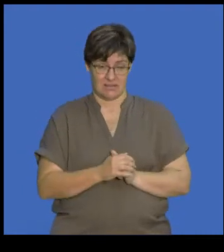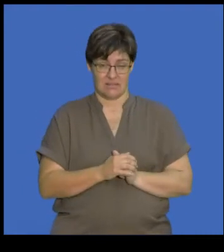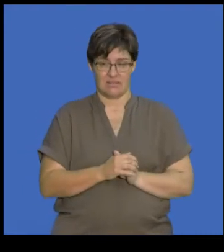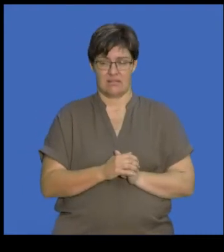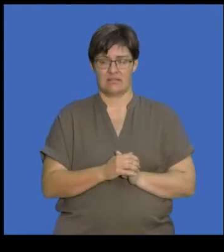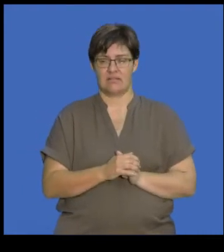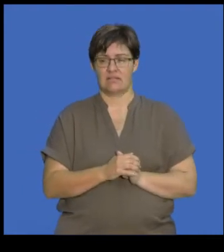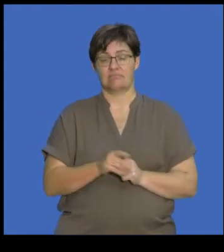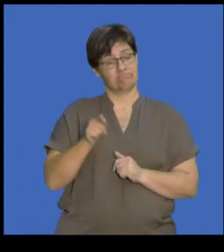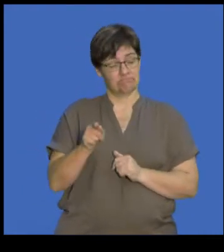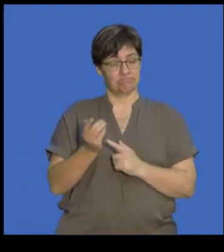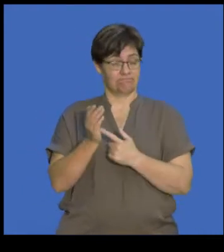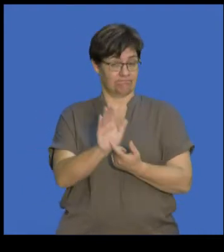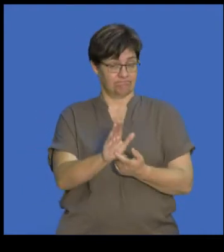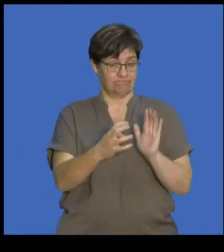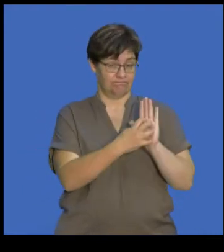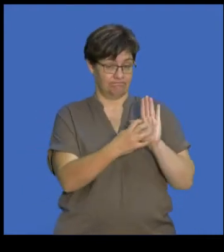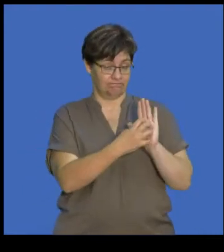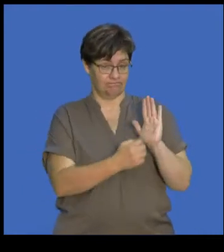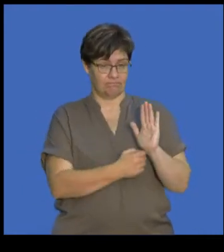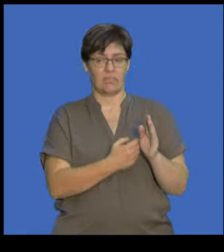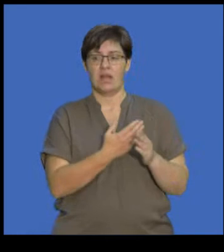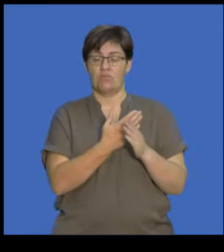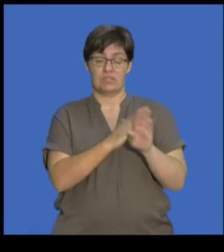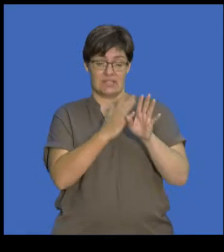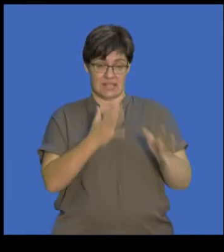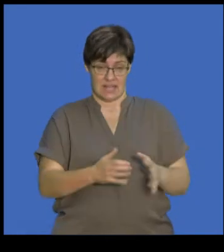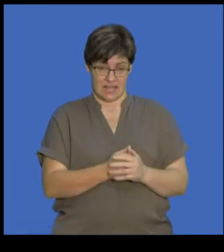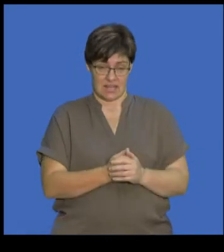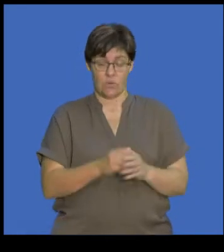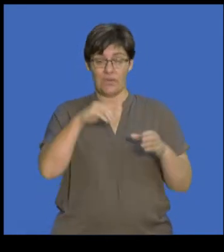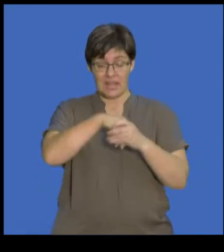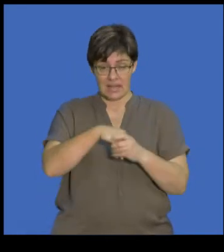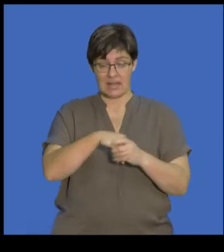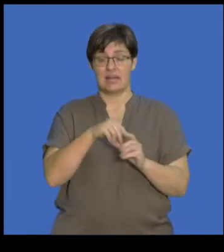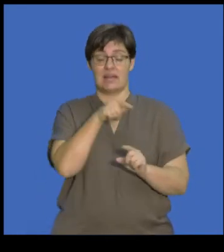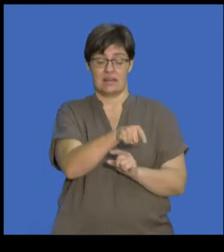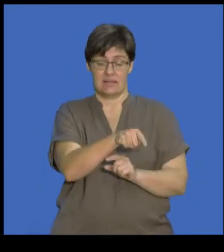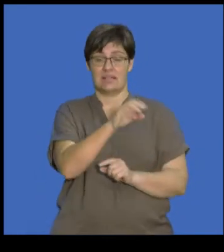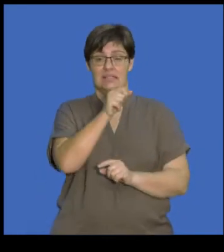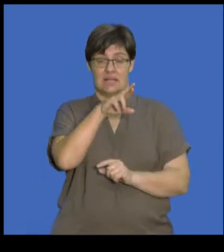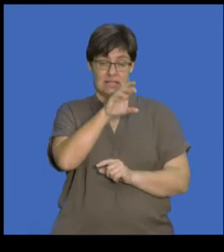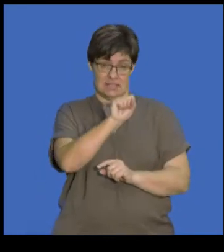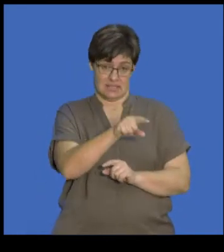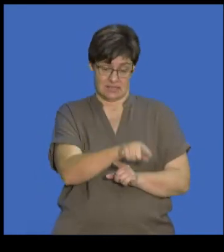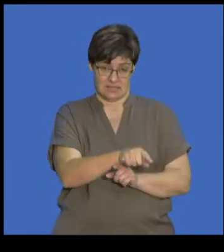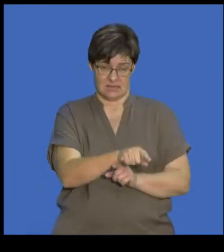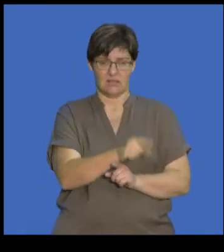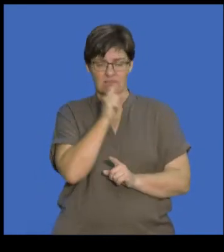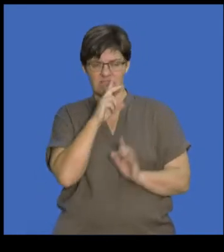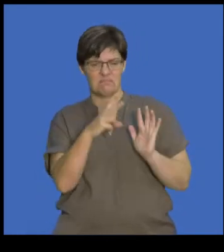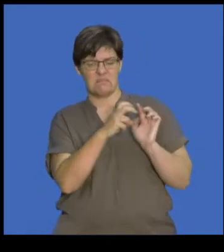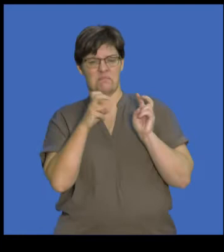Right, here we've got resistors in series, okay? Now, this is just a snippet